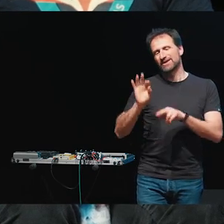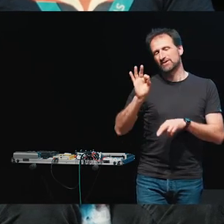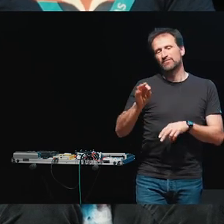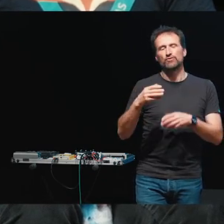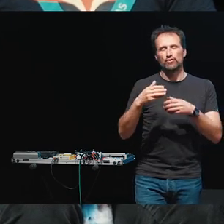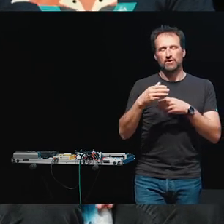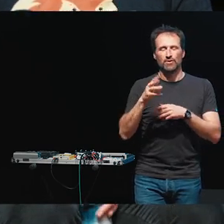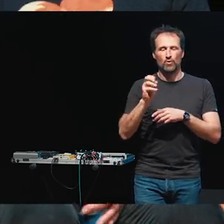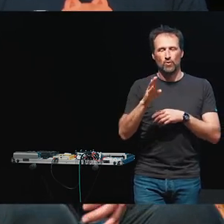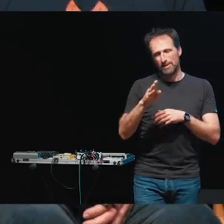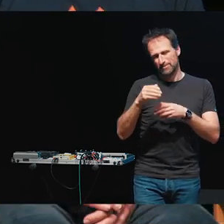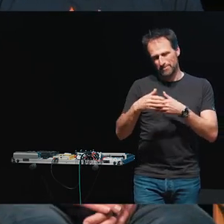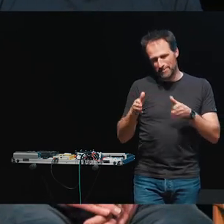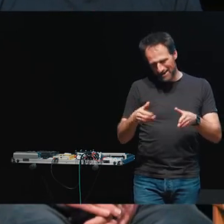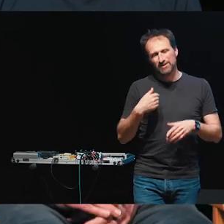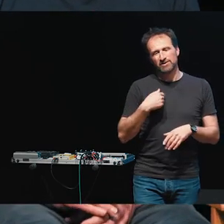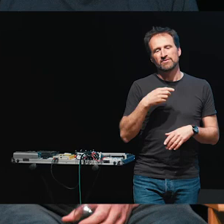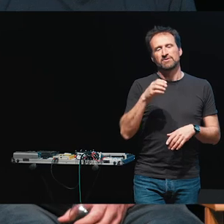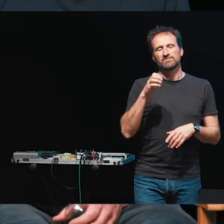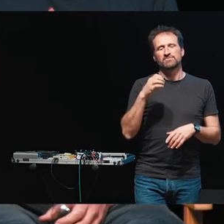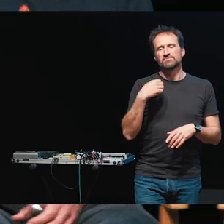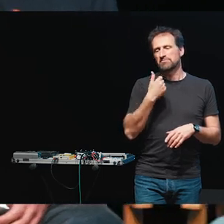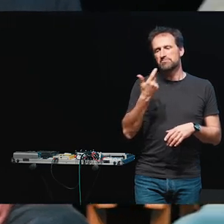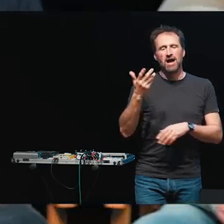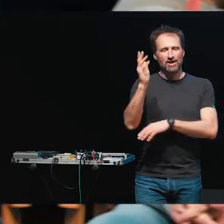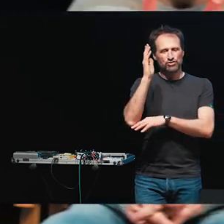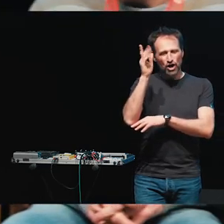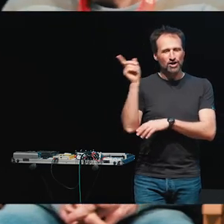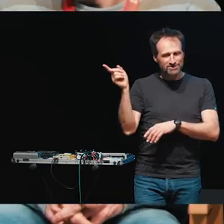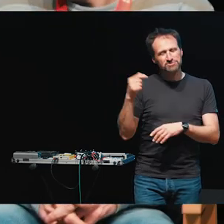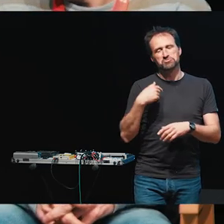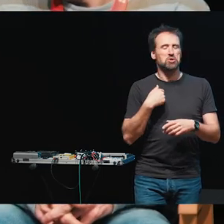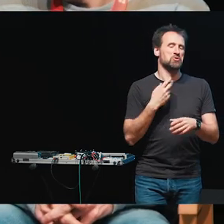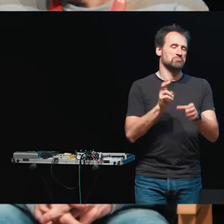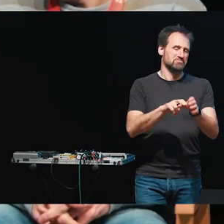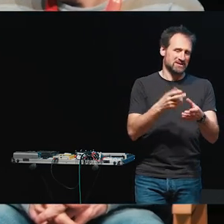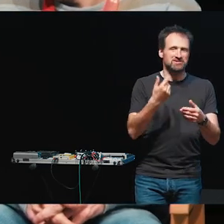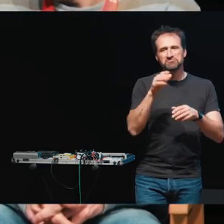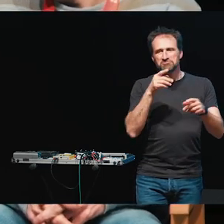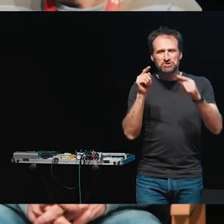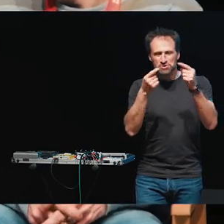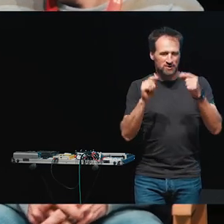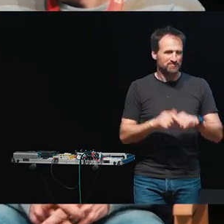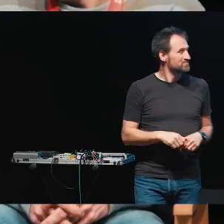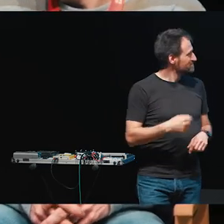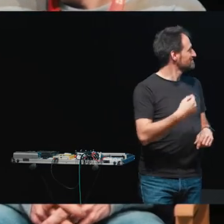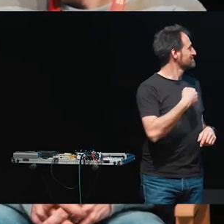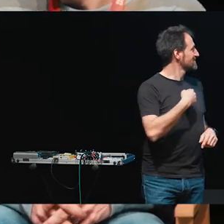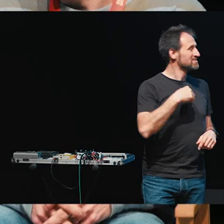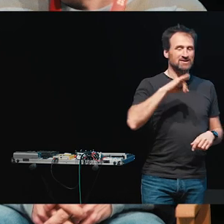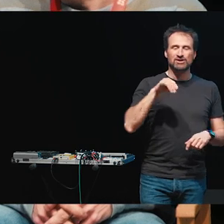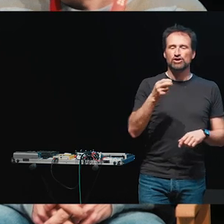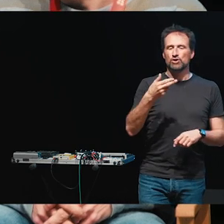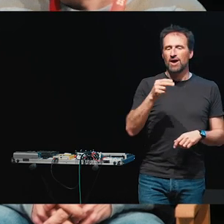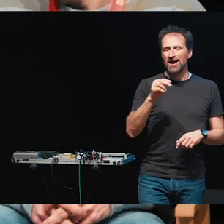specific talks, but also involved in other standards related. Hi, I'm Johannes from the Webpack team. I was really